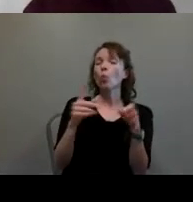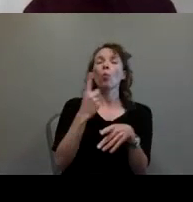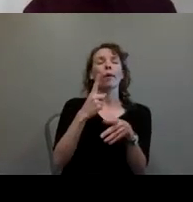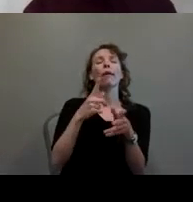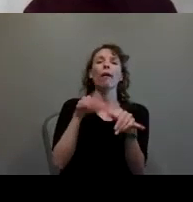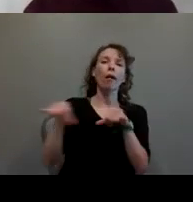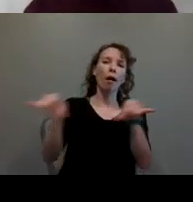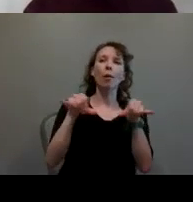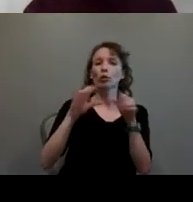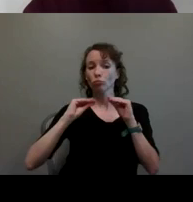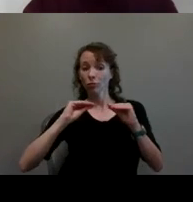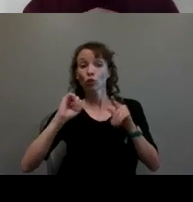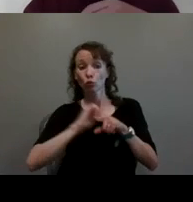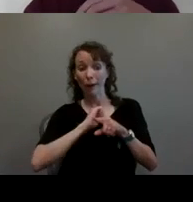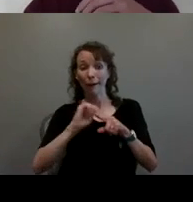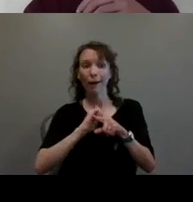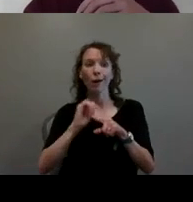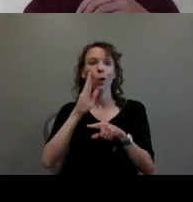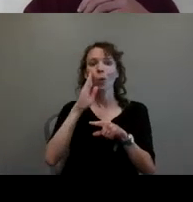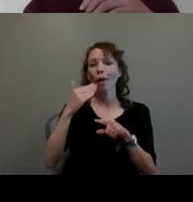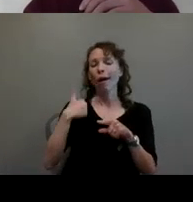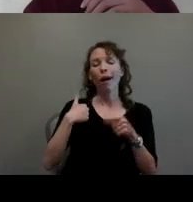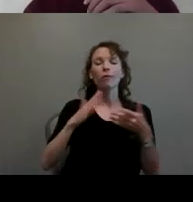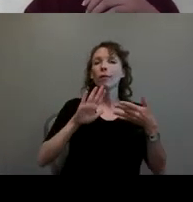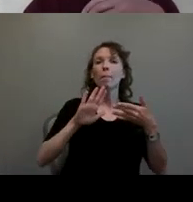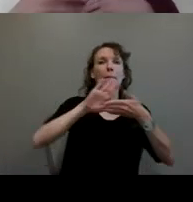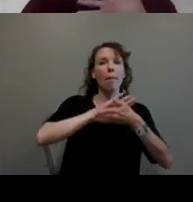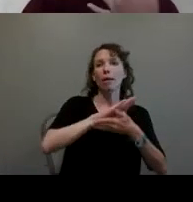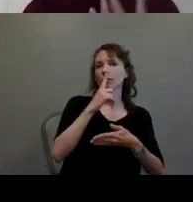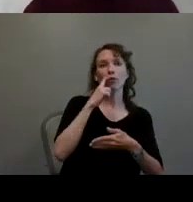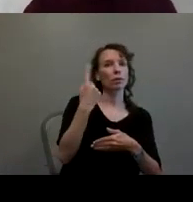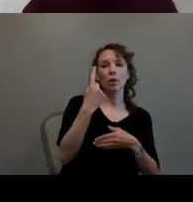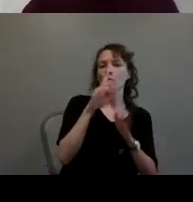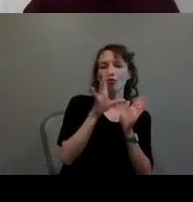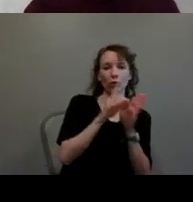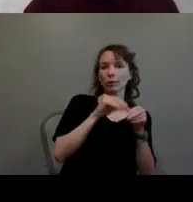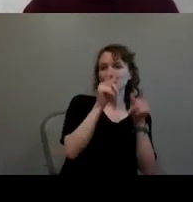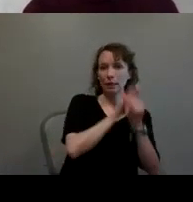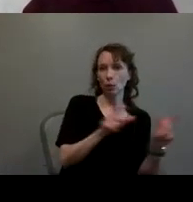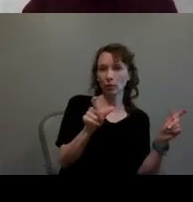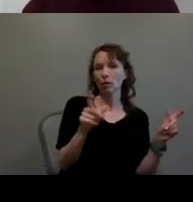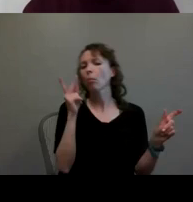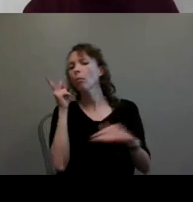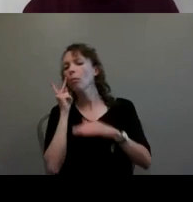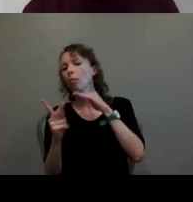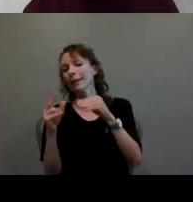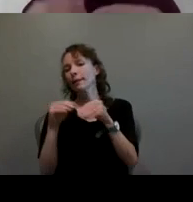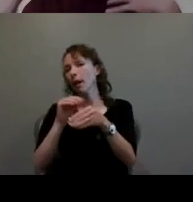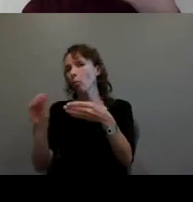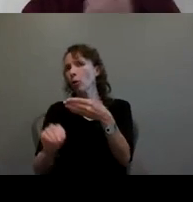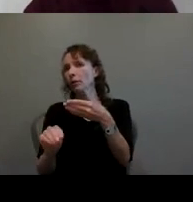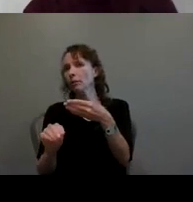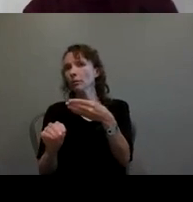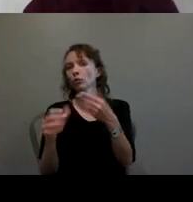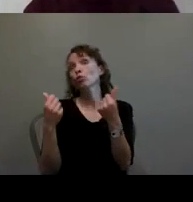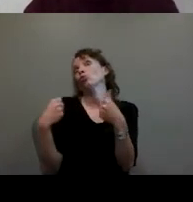models is to say mask out some residues in a sequence and try to predict them in the output. And so these